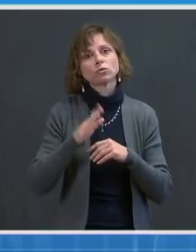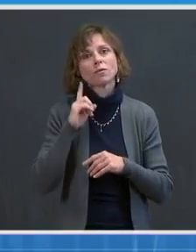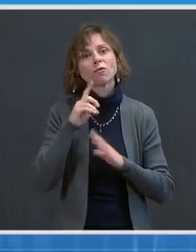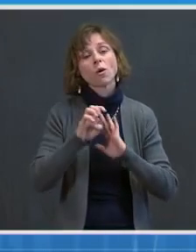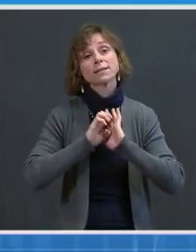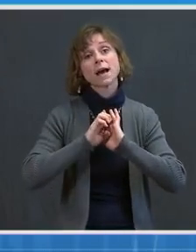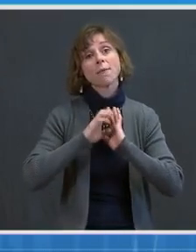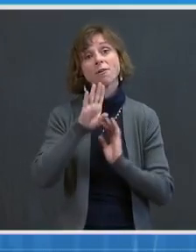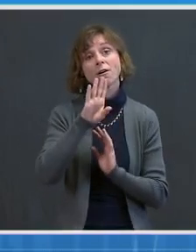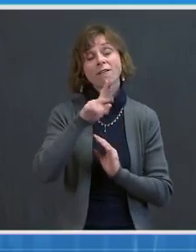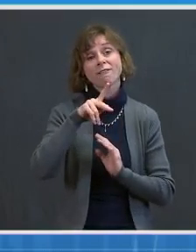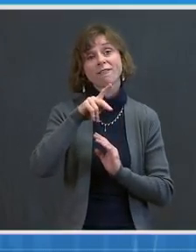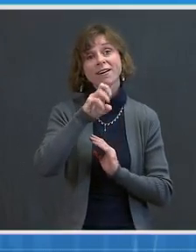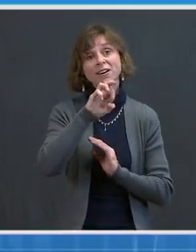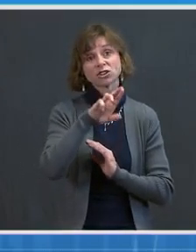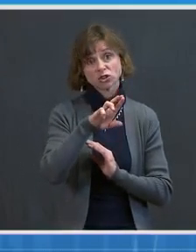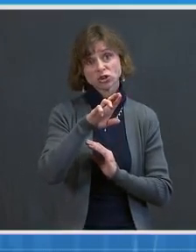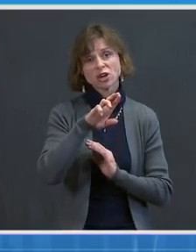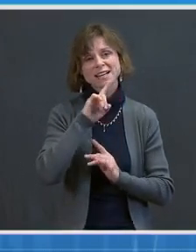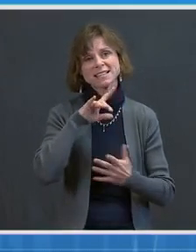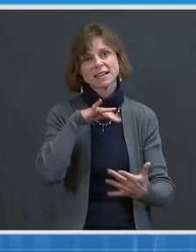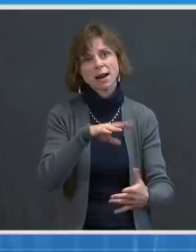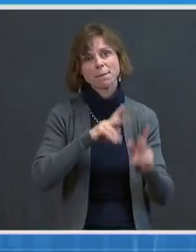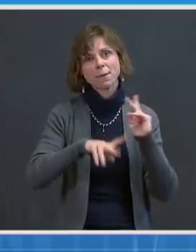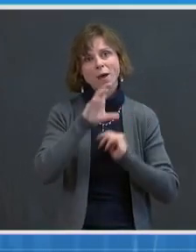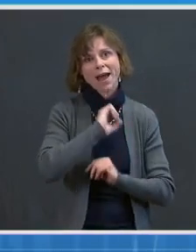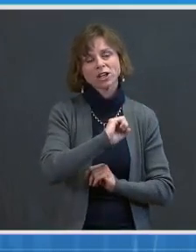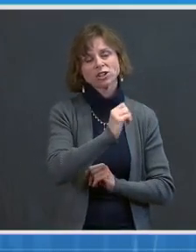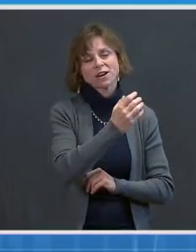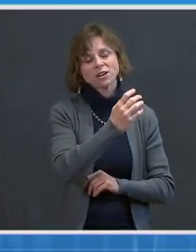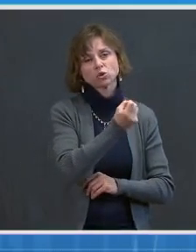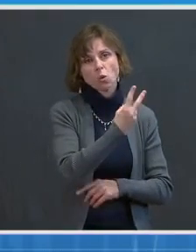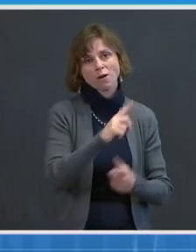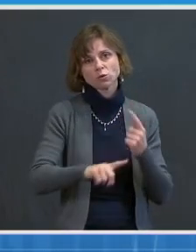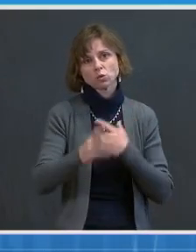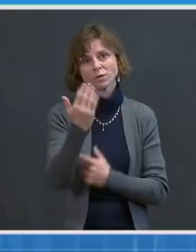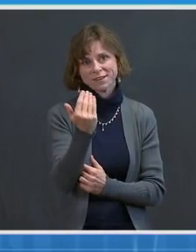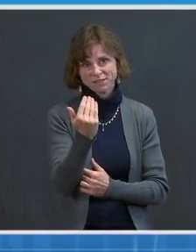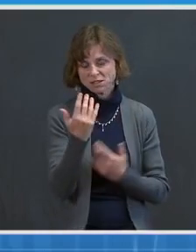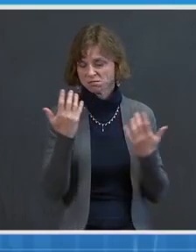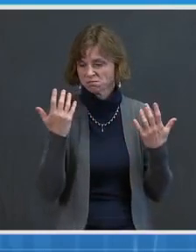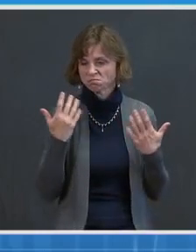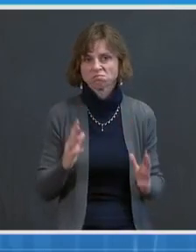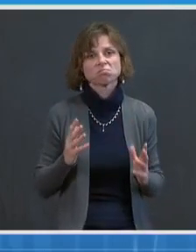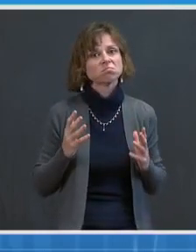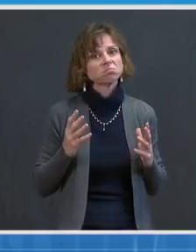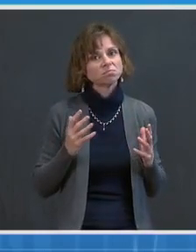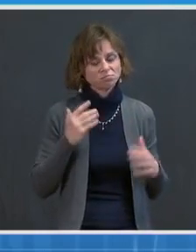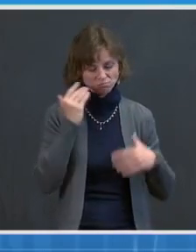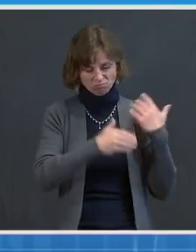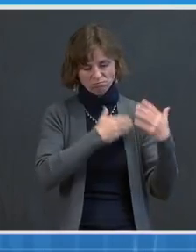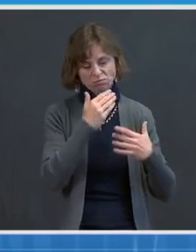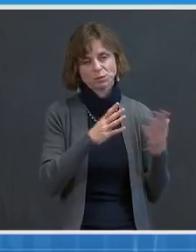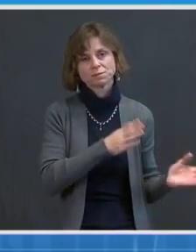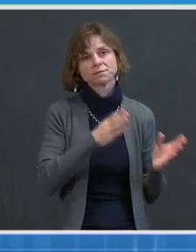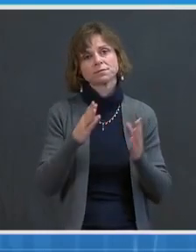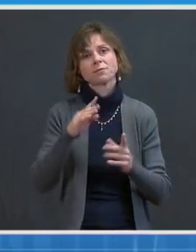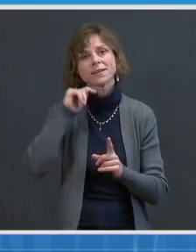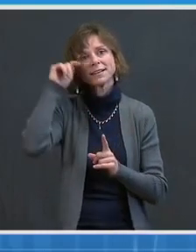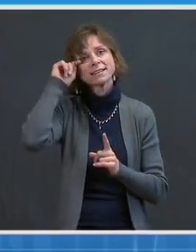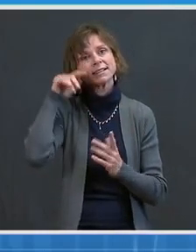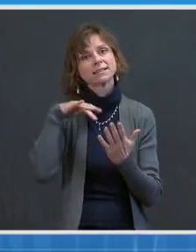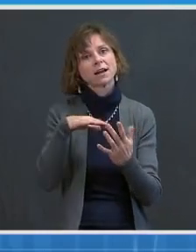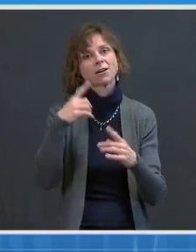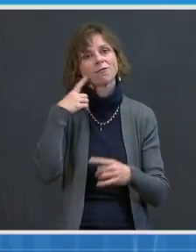Pfizer-BioNTech study in persons aged 12 to 15 is fully enrolled, as is the Teen Cove study from